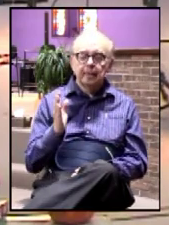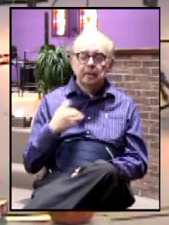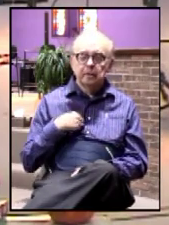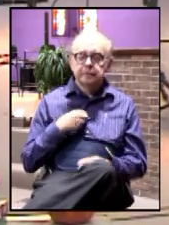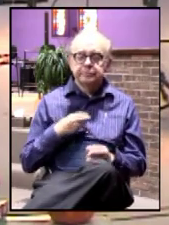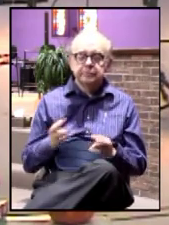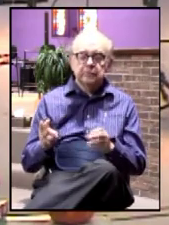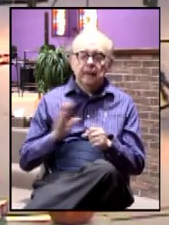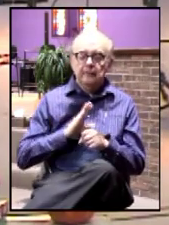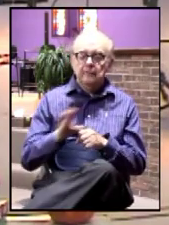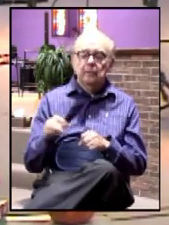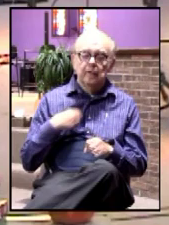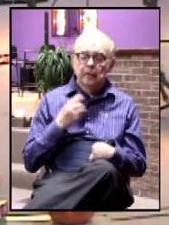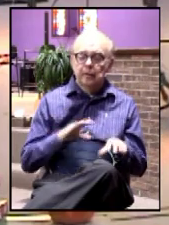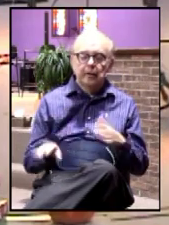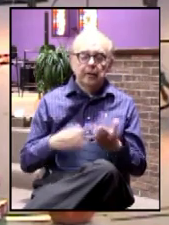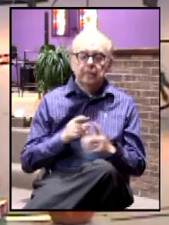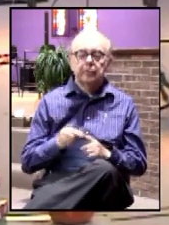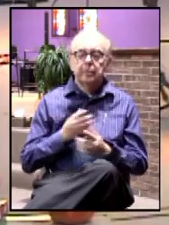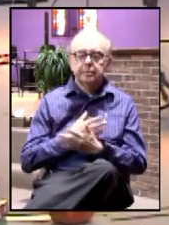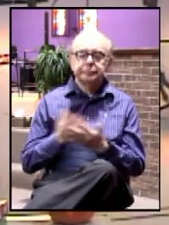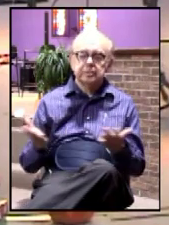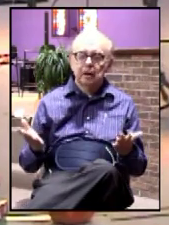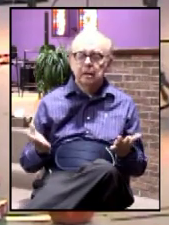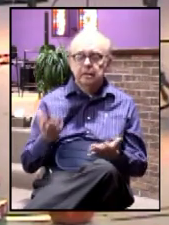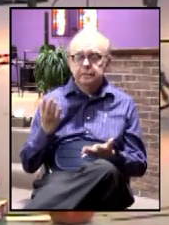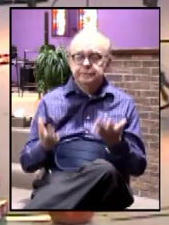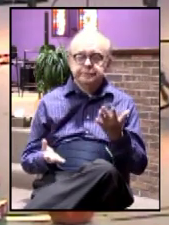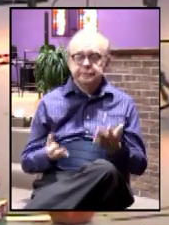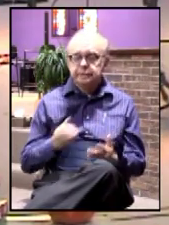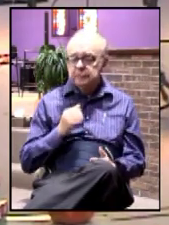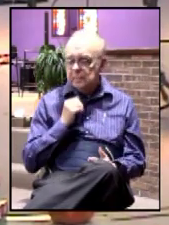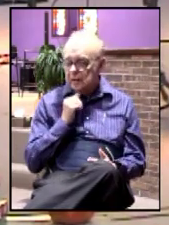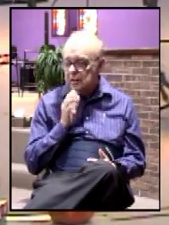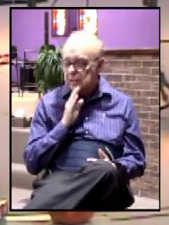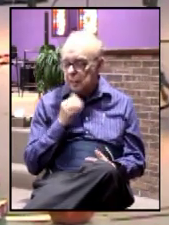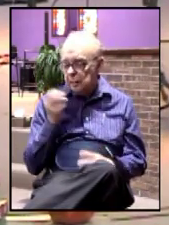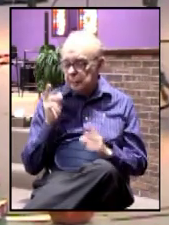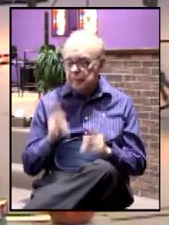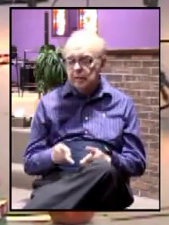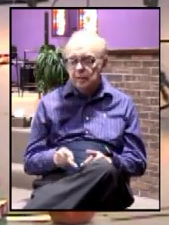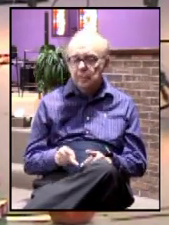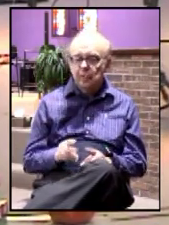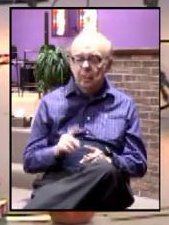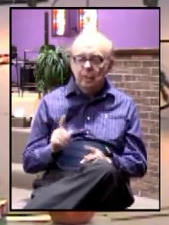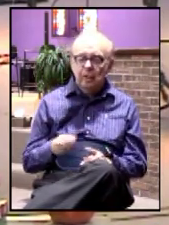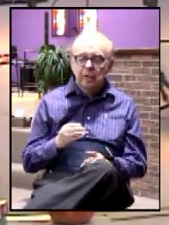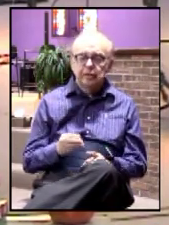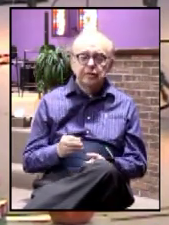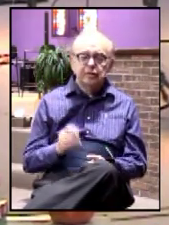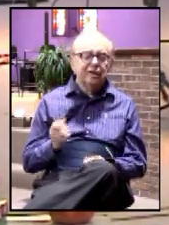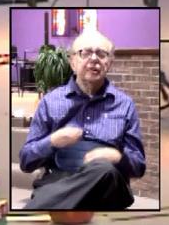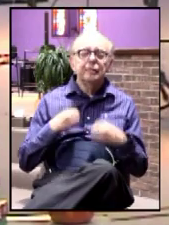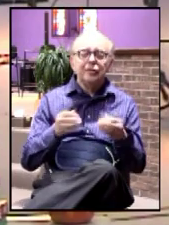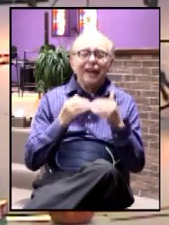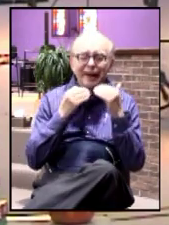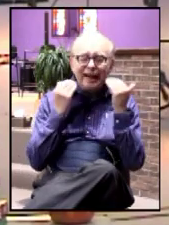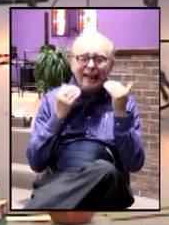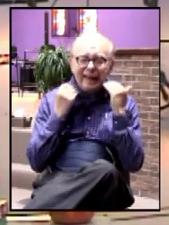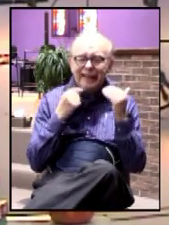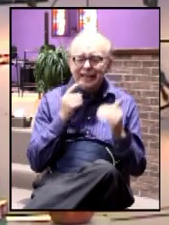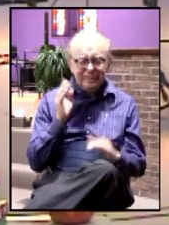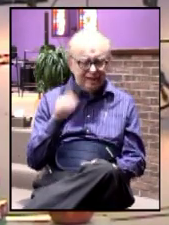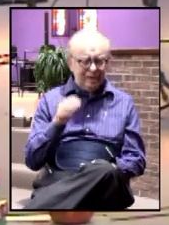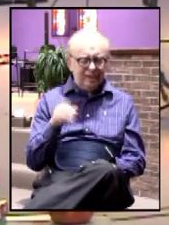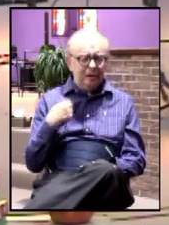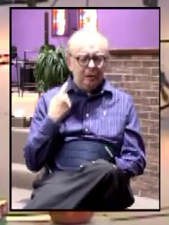God has a way of forcing us into doing certain things. And maybe it's not just to talk to somebody, but just to smile, to